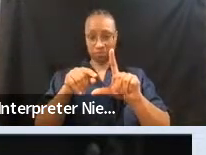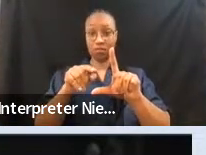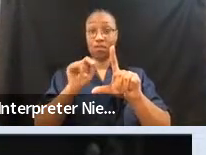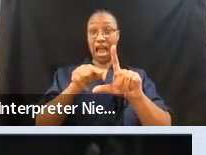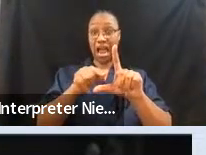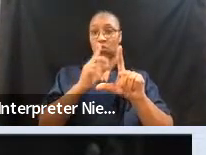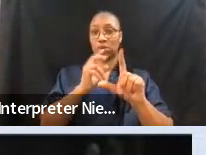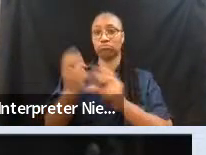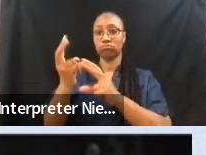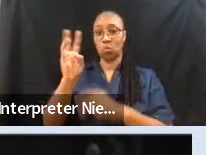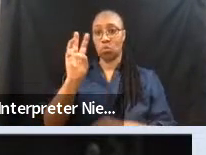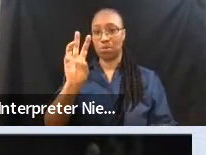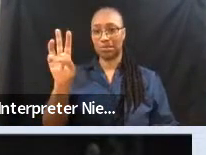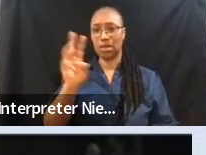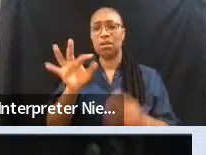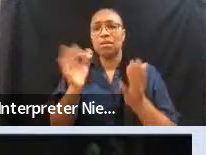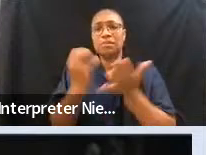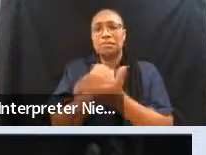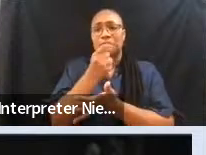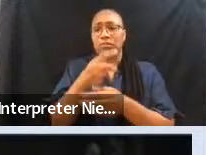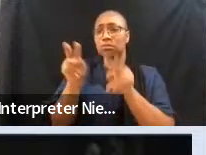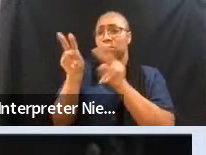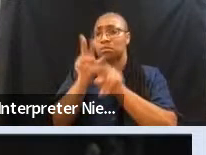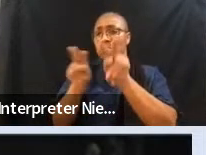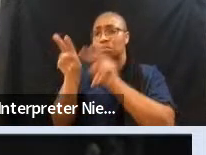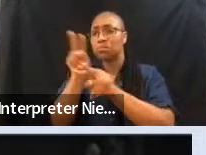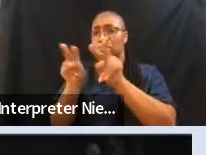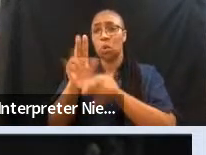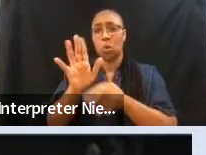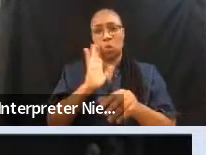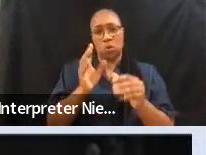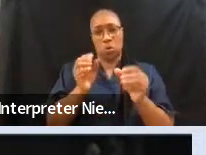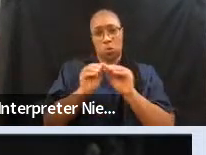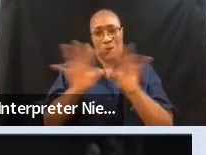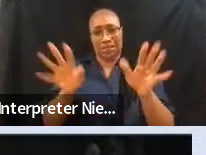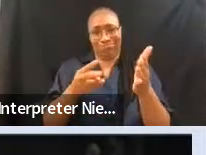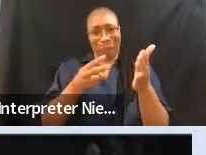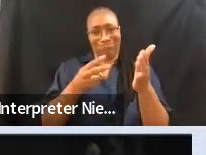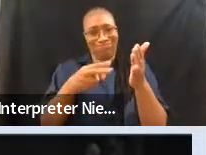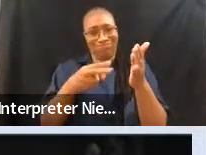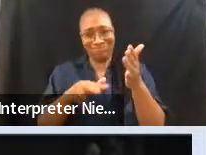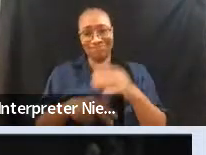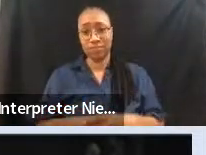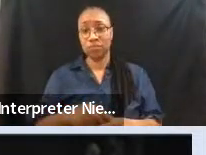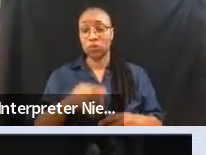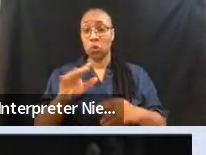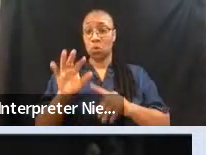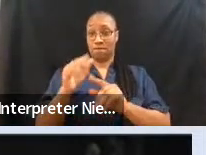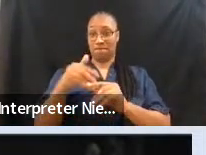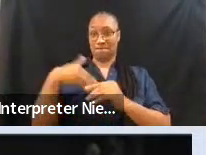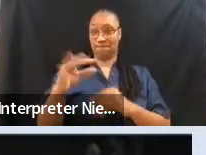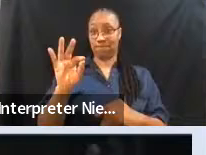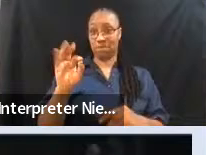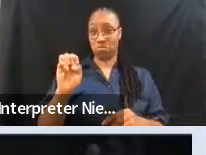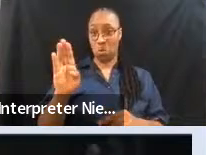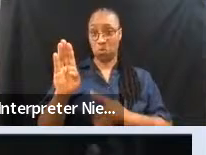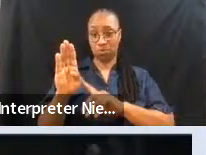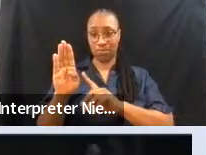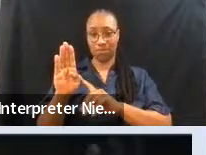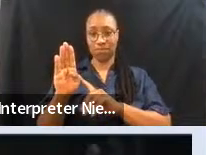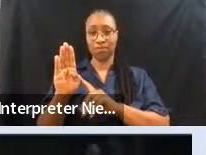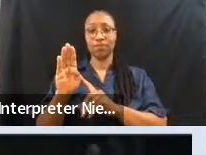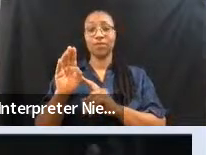February, NCD's chairman, Andres Gallegos, announced that during his tenure, the focus of NCD would be on health